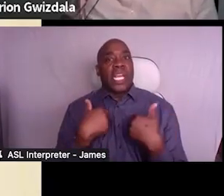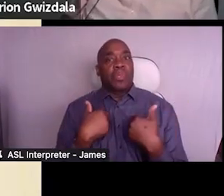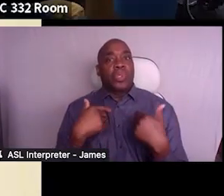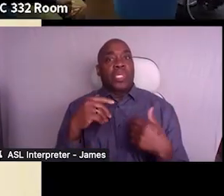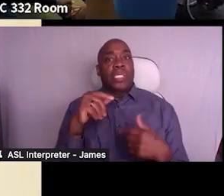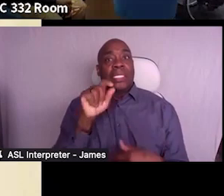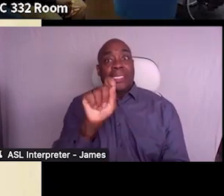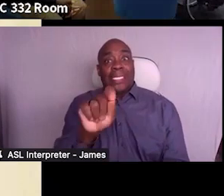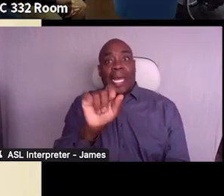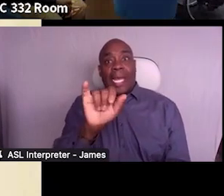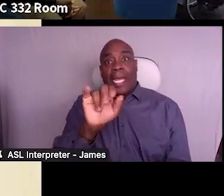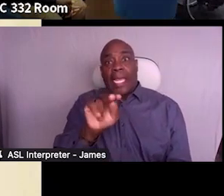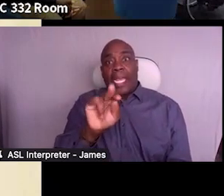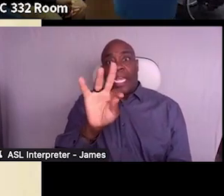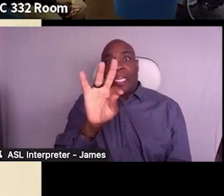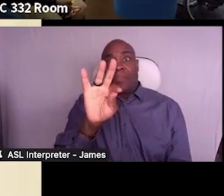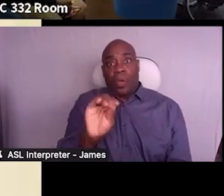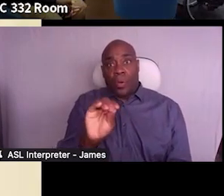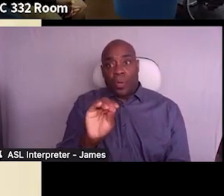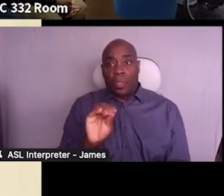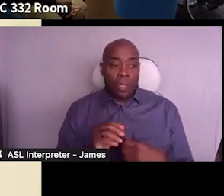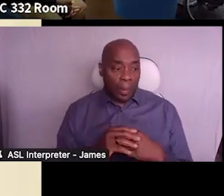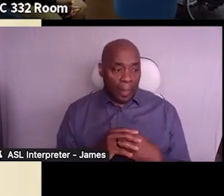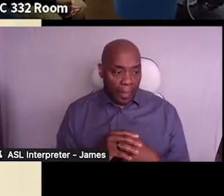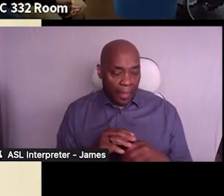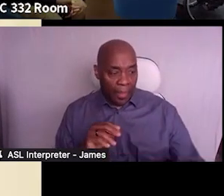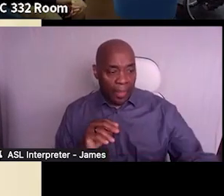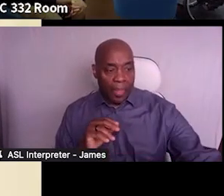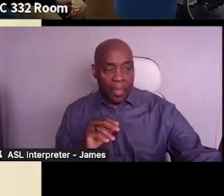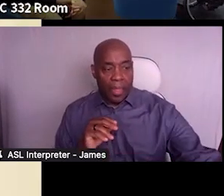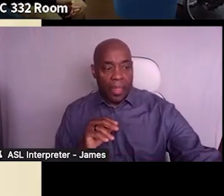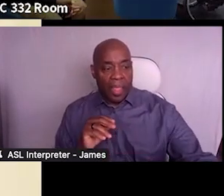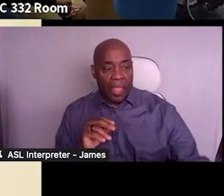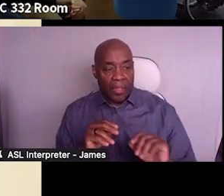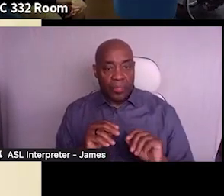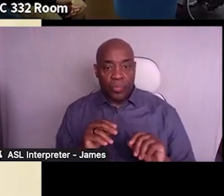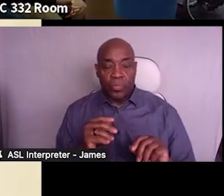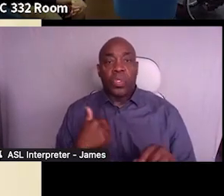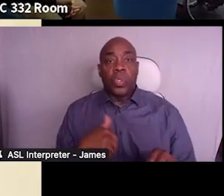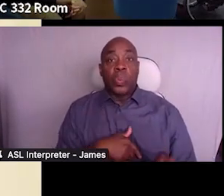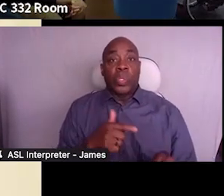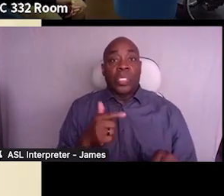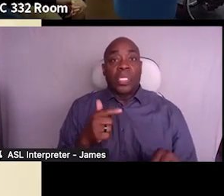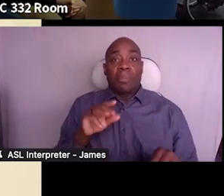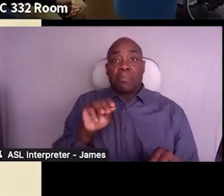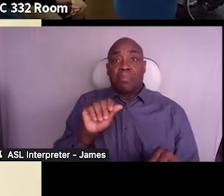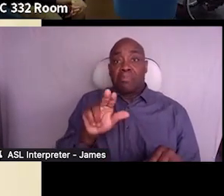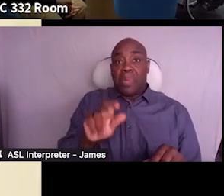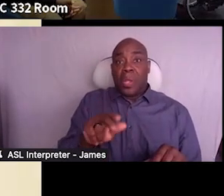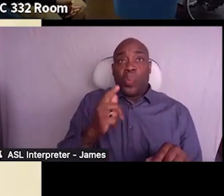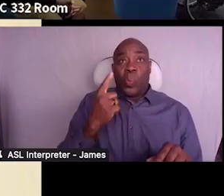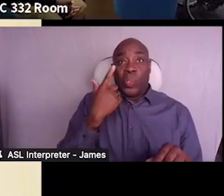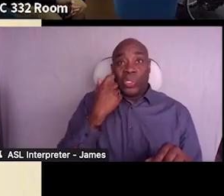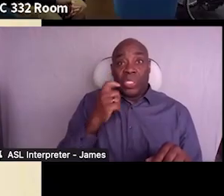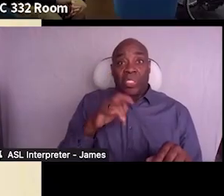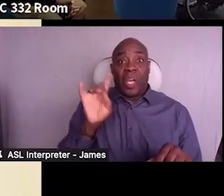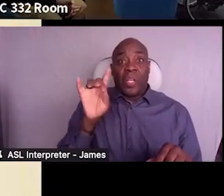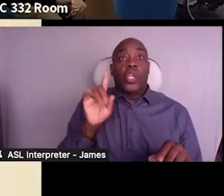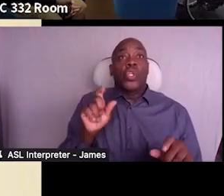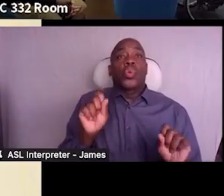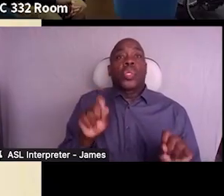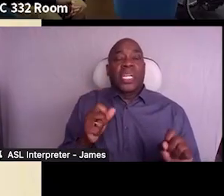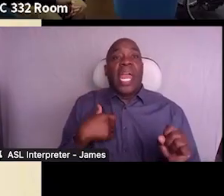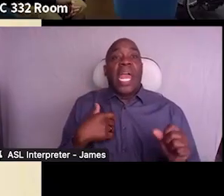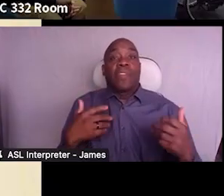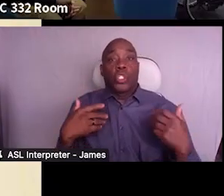serviceanimals.info, Marion, yes. sorry, you just found out in Massachusetts, you can have a service animal of